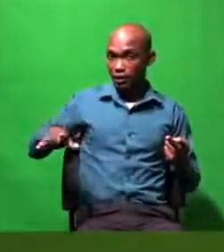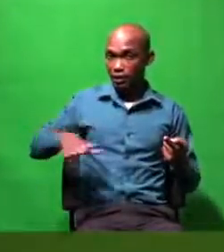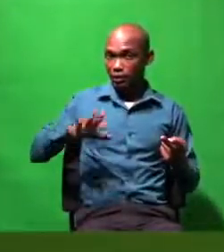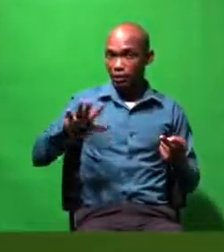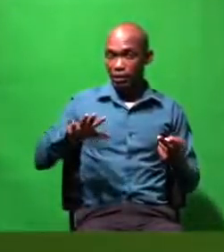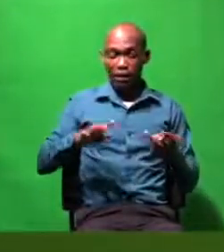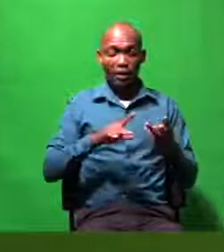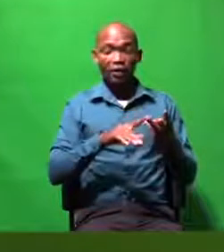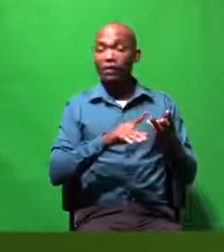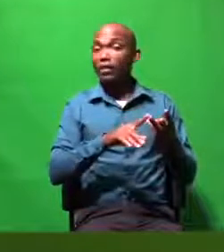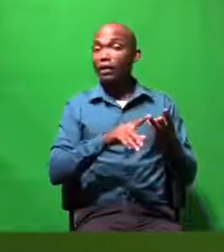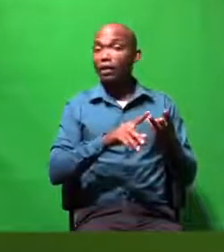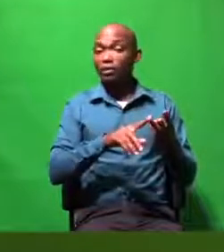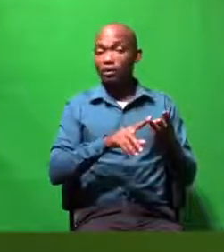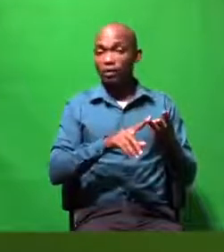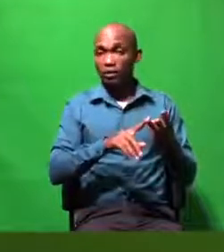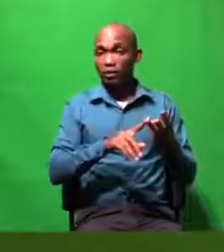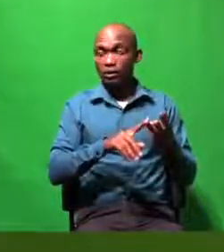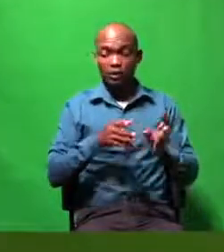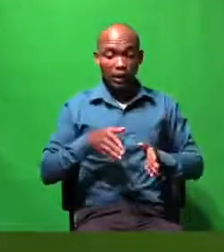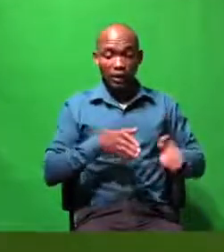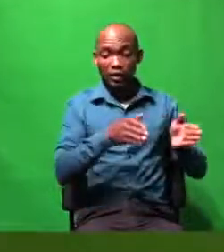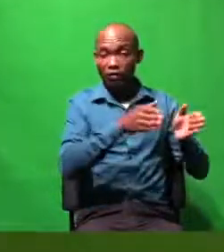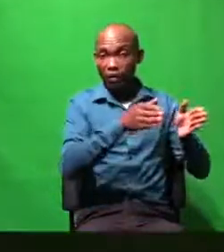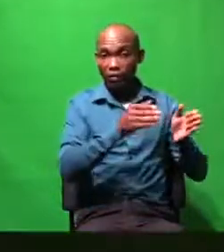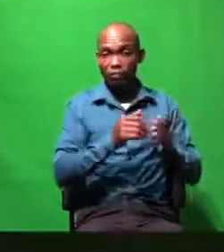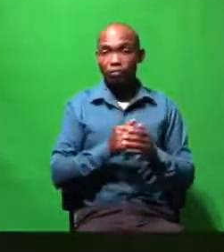Third one is a river.